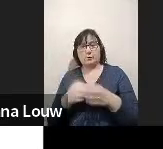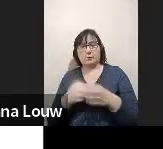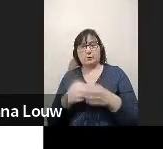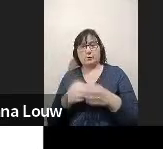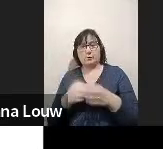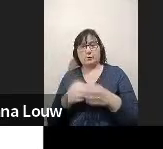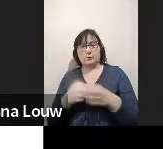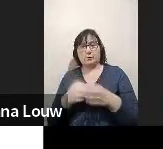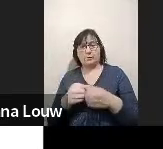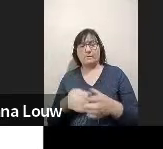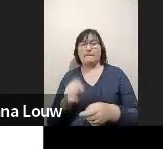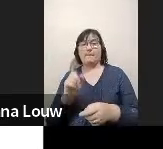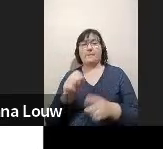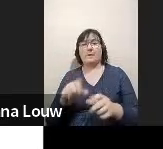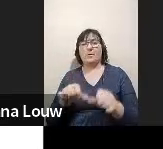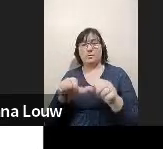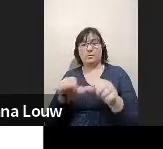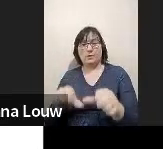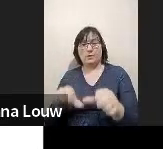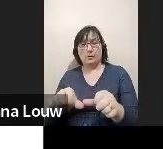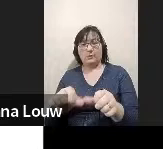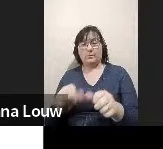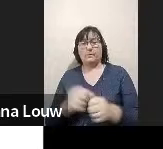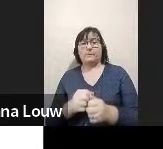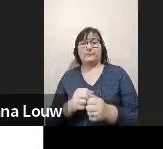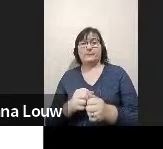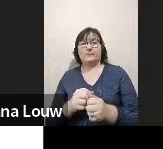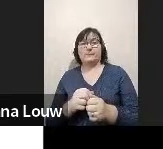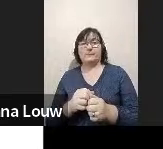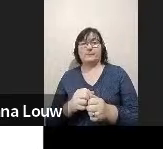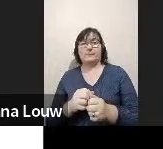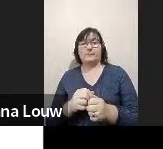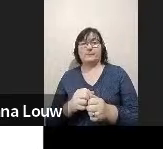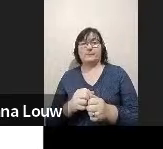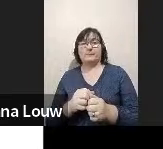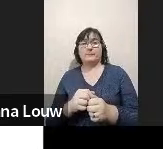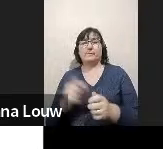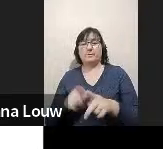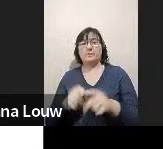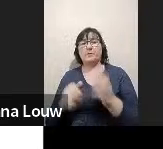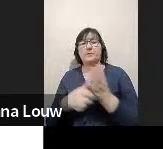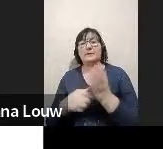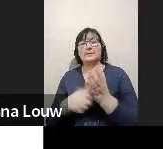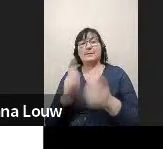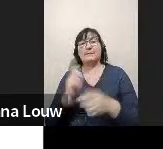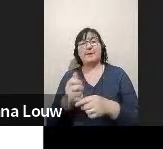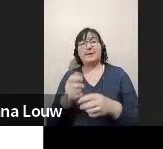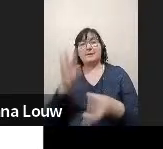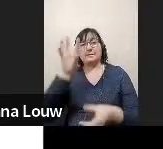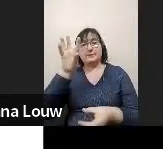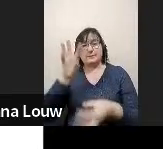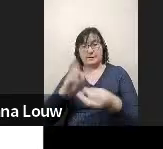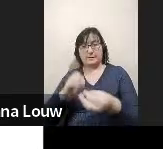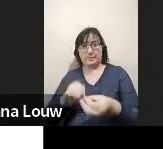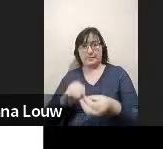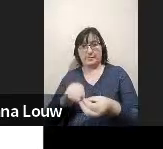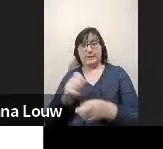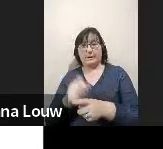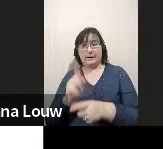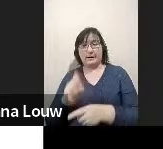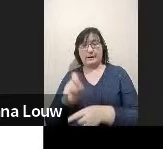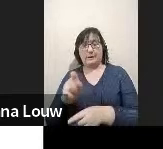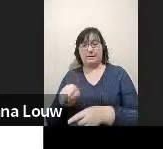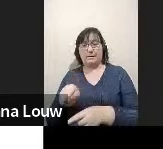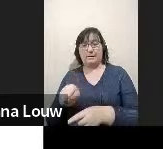then you're going to have what we have called is a taxpayer summary. Now, when you click on the taxpayer summary, here is where you're going to go on